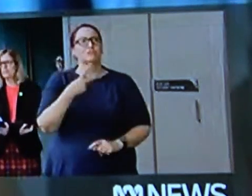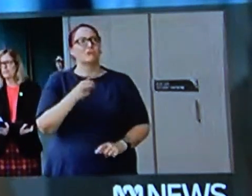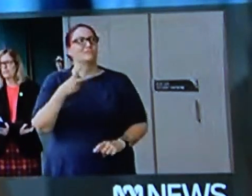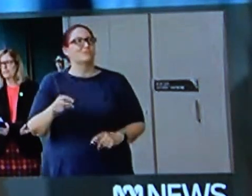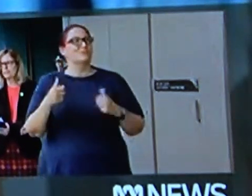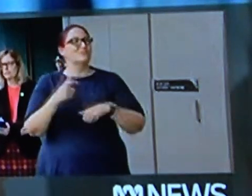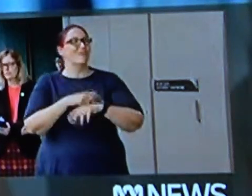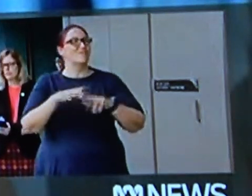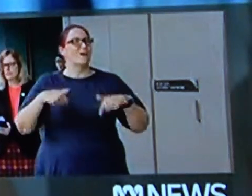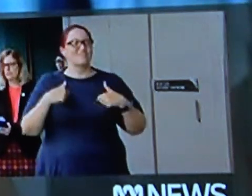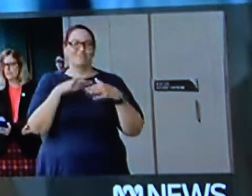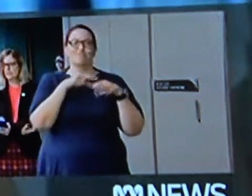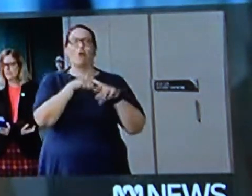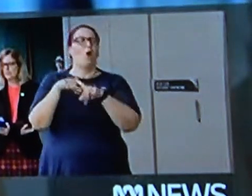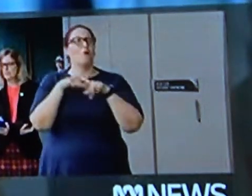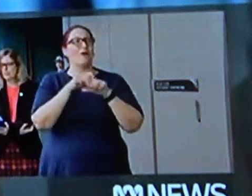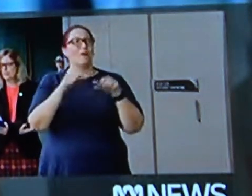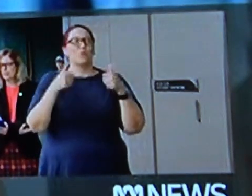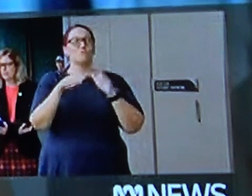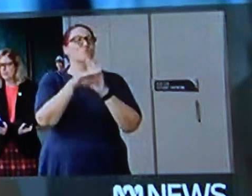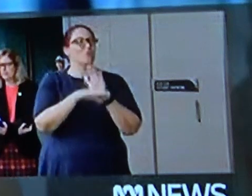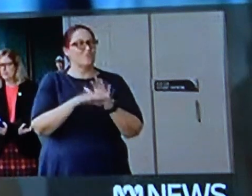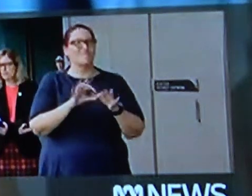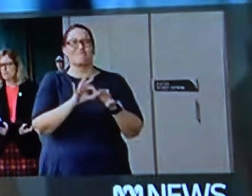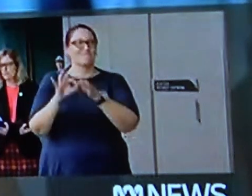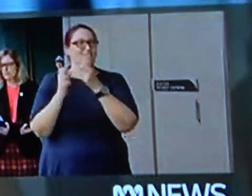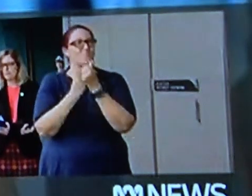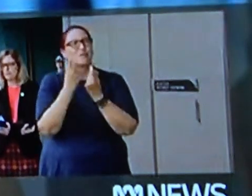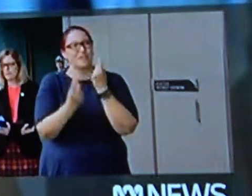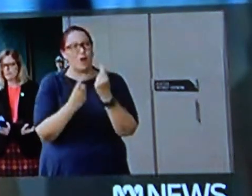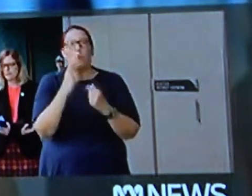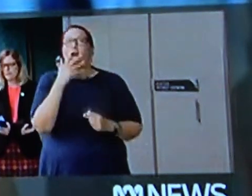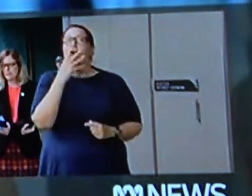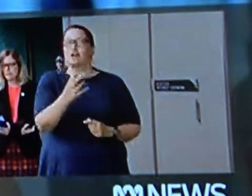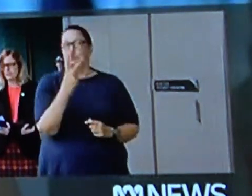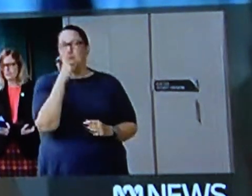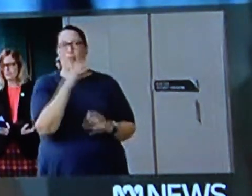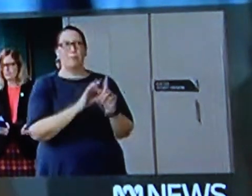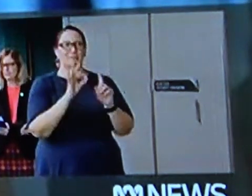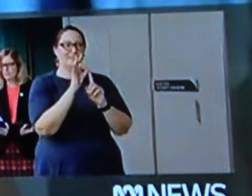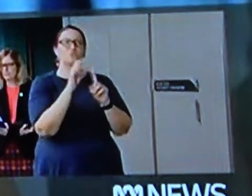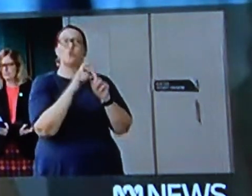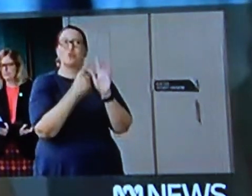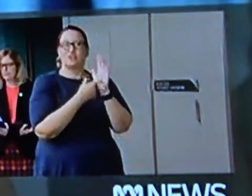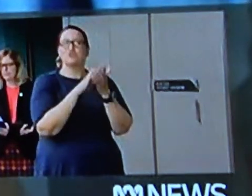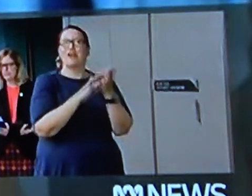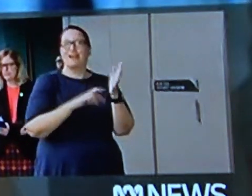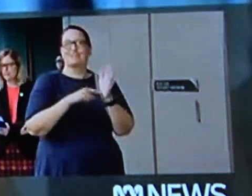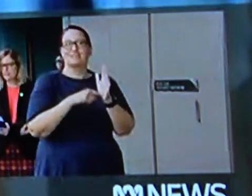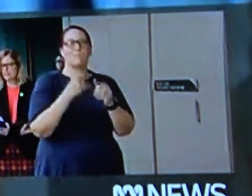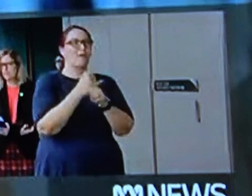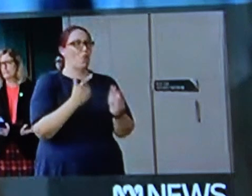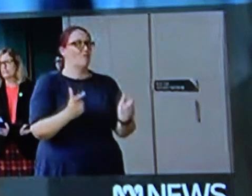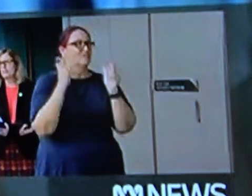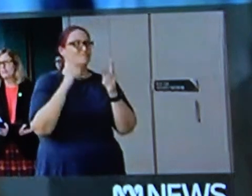ask Dr. Chant to give her daily update, Commissioner Fuller to give an update on what he's doing to support efforts in the community for people to stick to the rules,